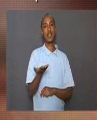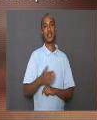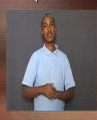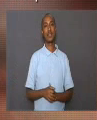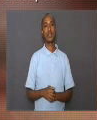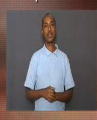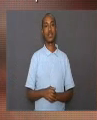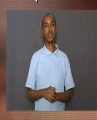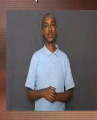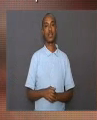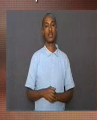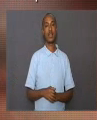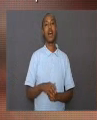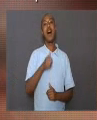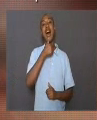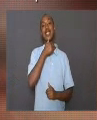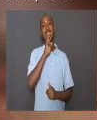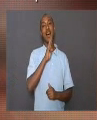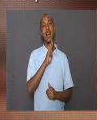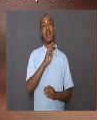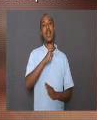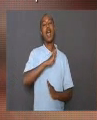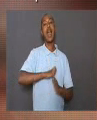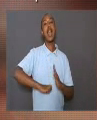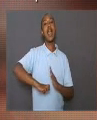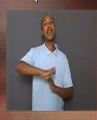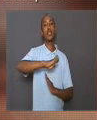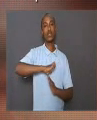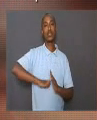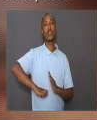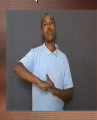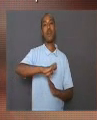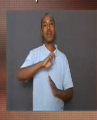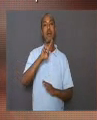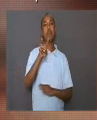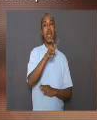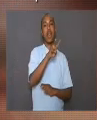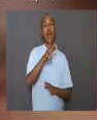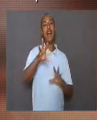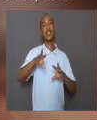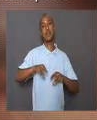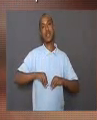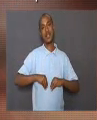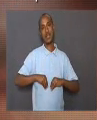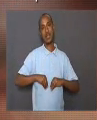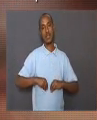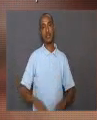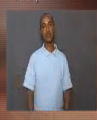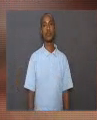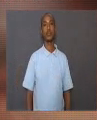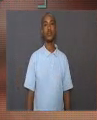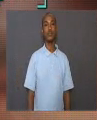substance. Thus, acids are electron pair acceptors.